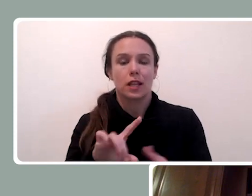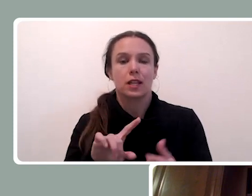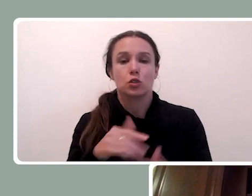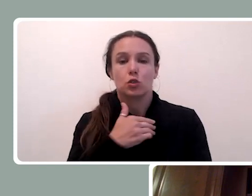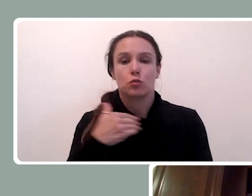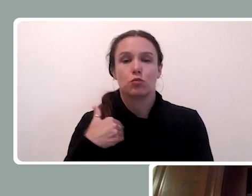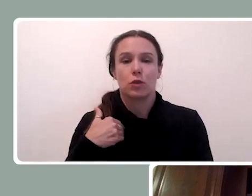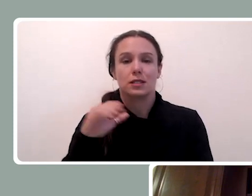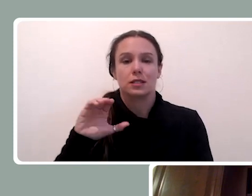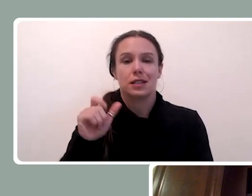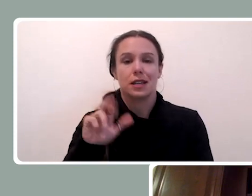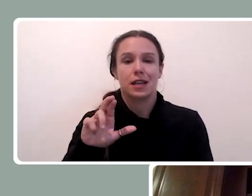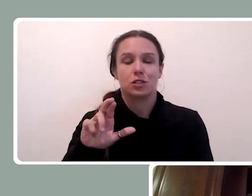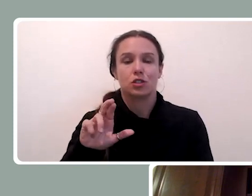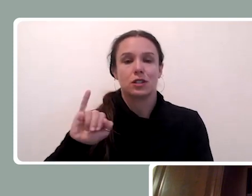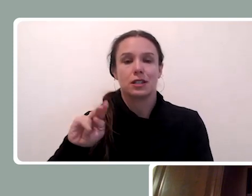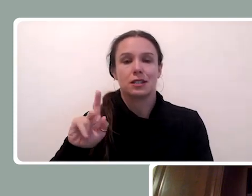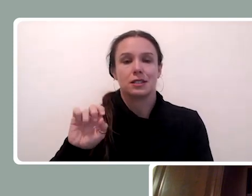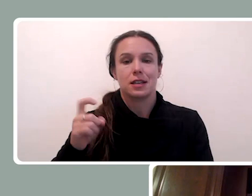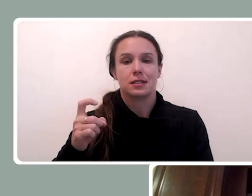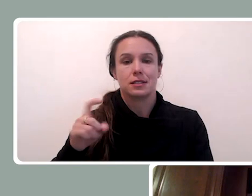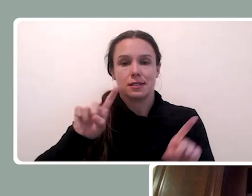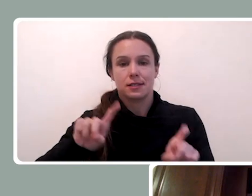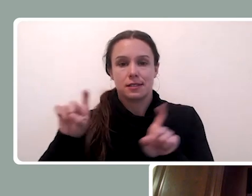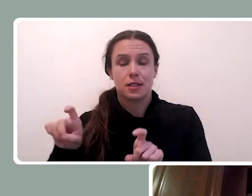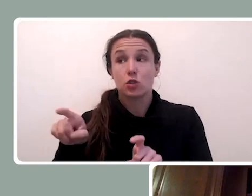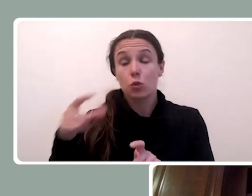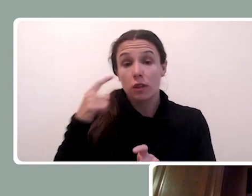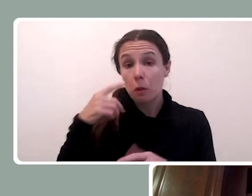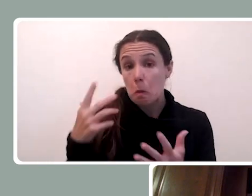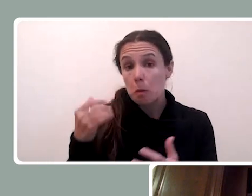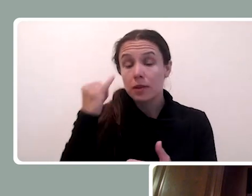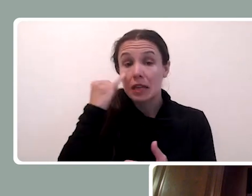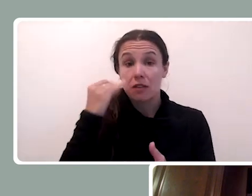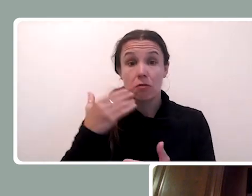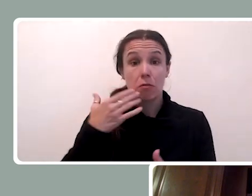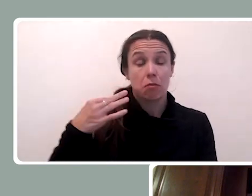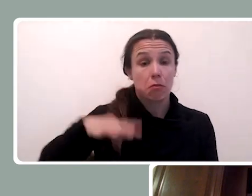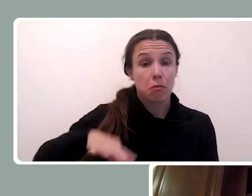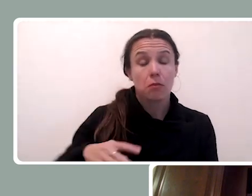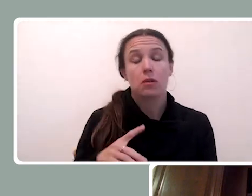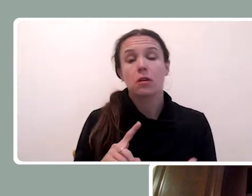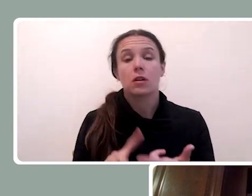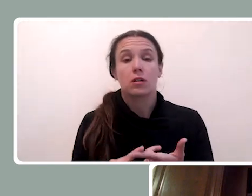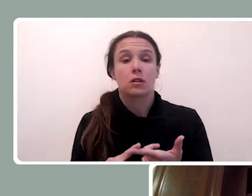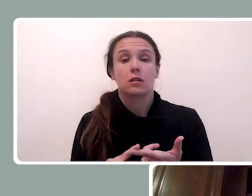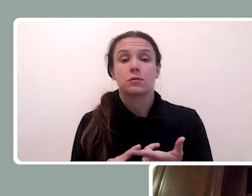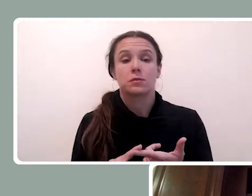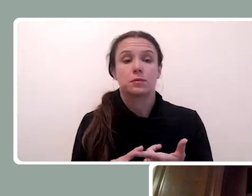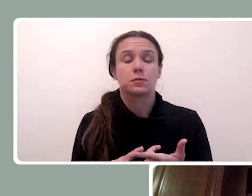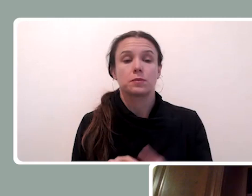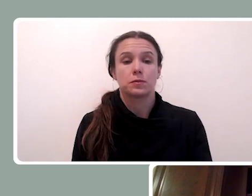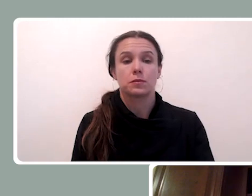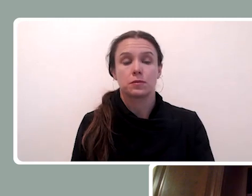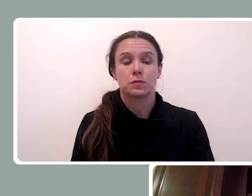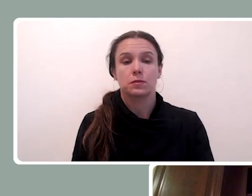index test. Right. And what you think about that test, whether it's useful, whether after a period of